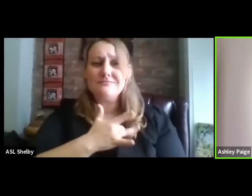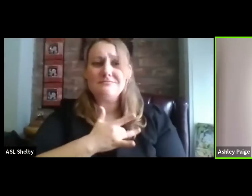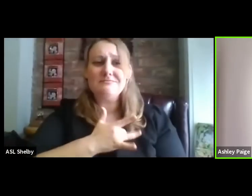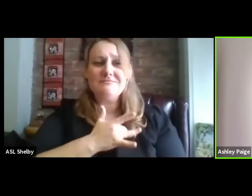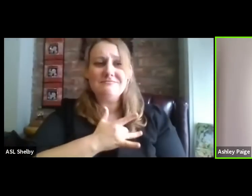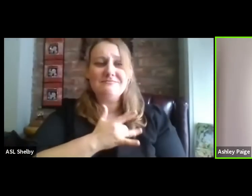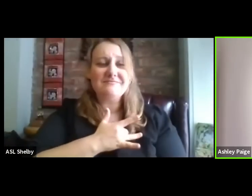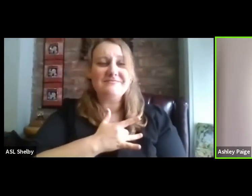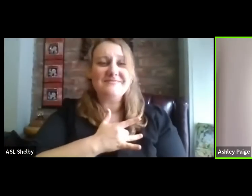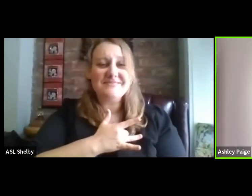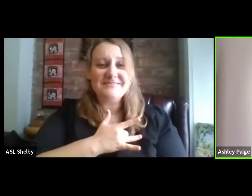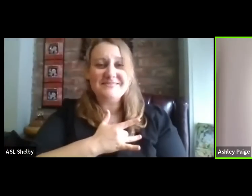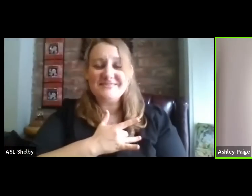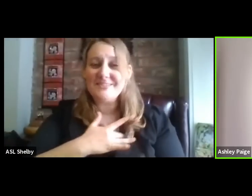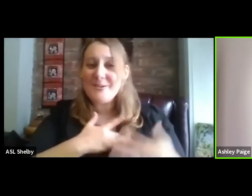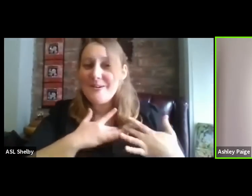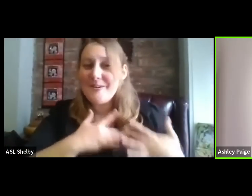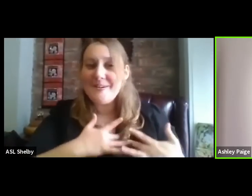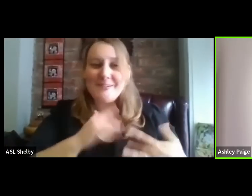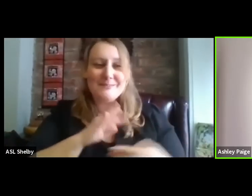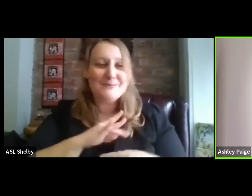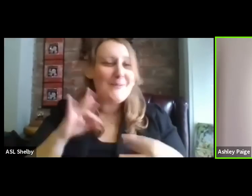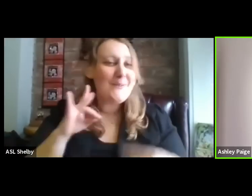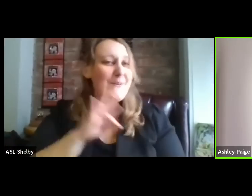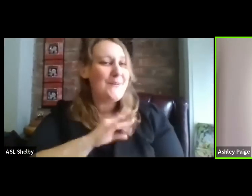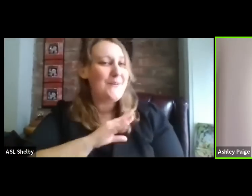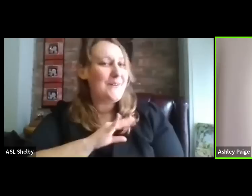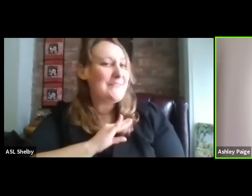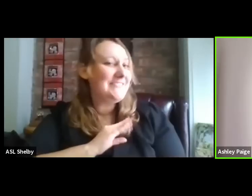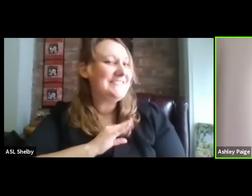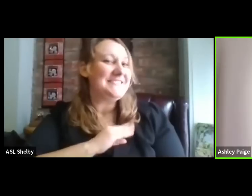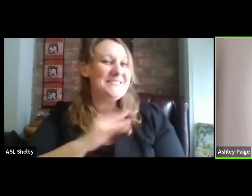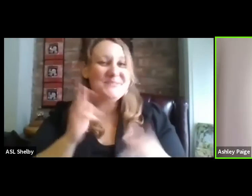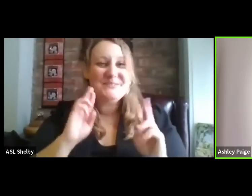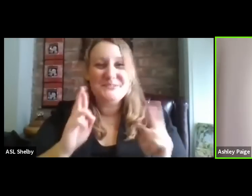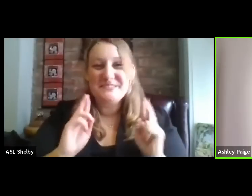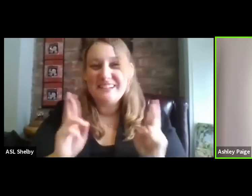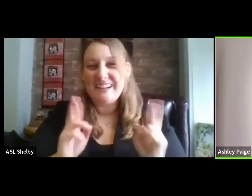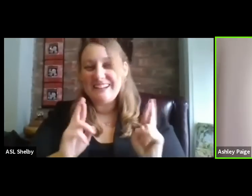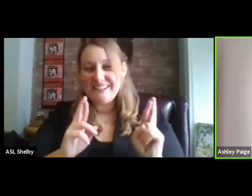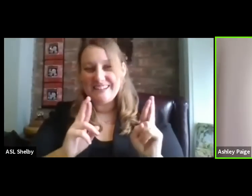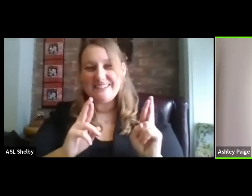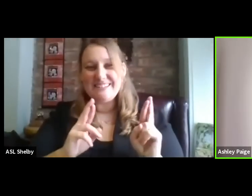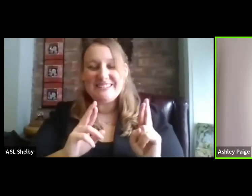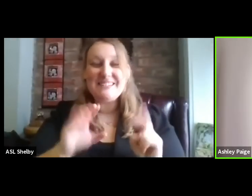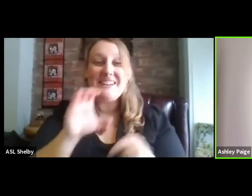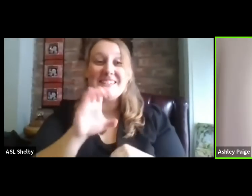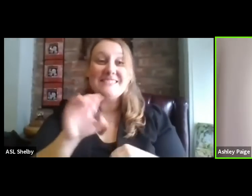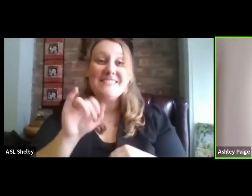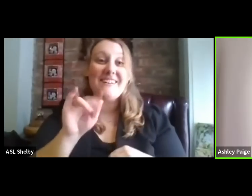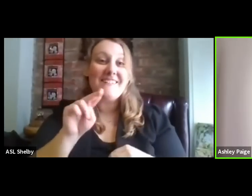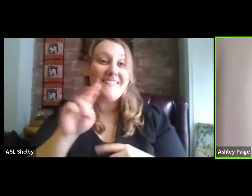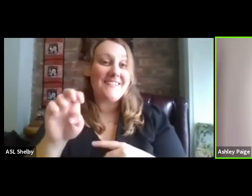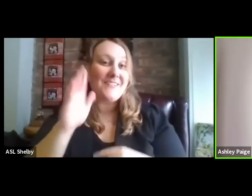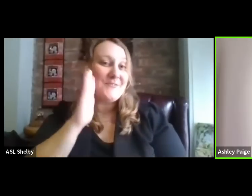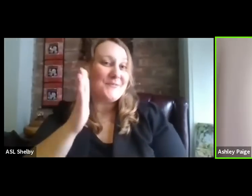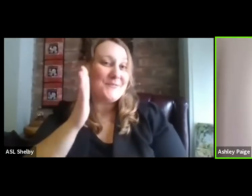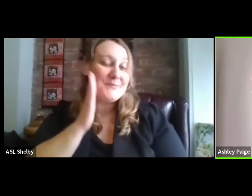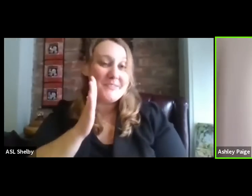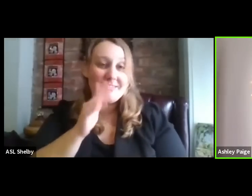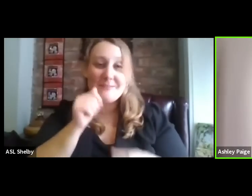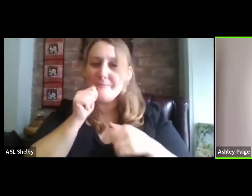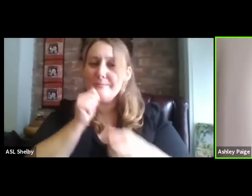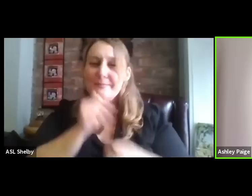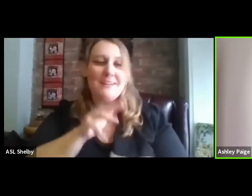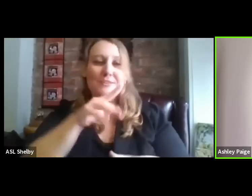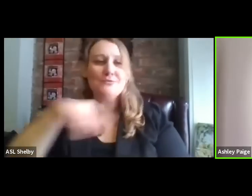my heart and soul is ready. Yo, Cayenne is about to bless everybody in here.